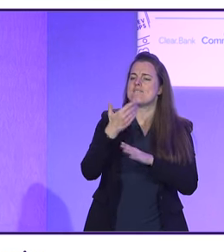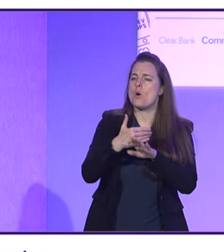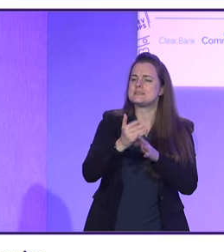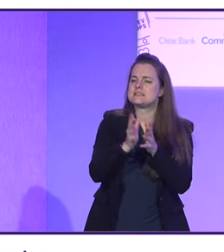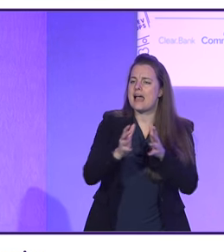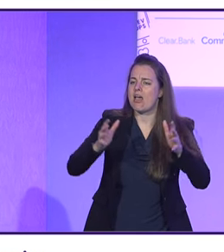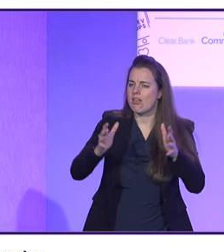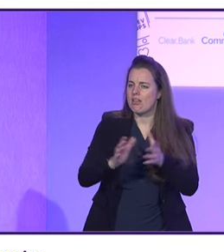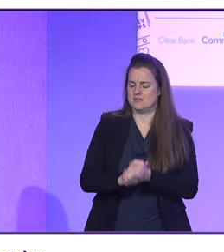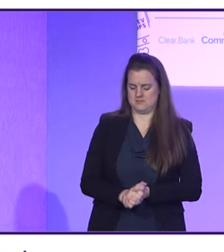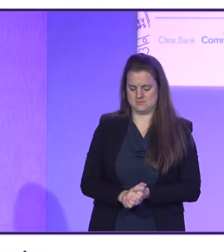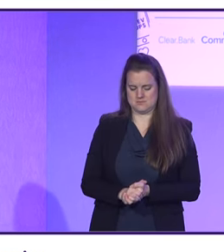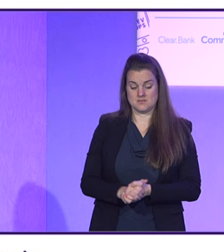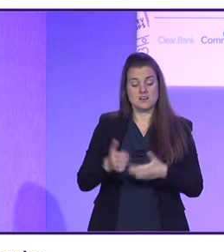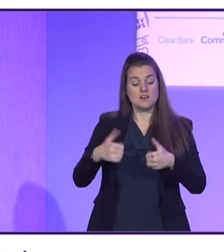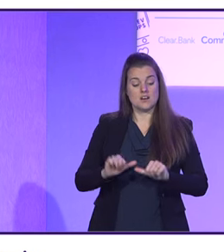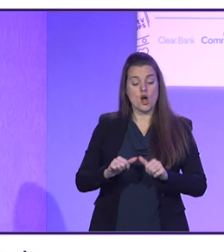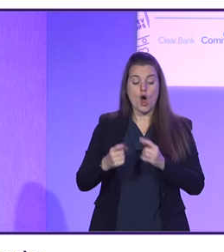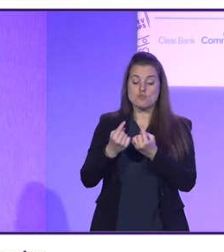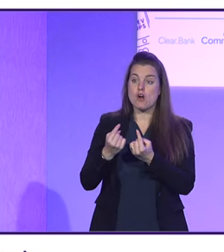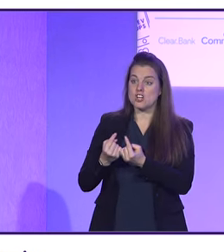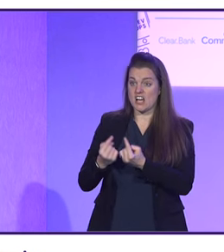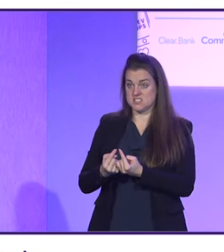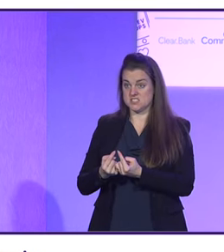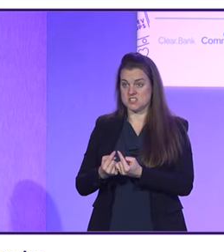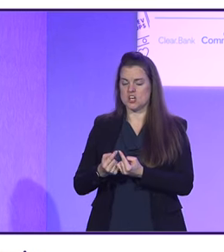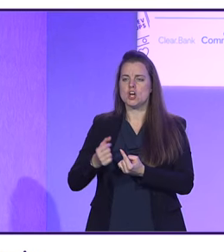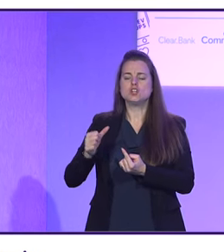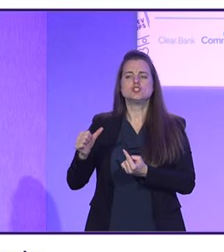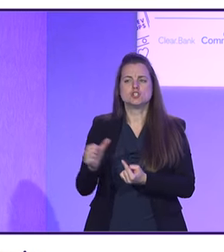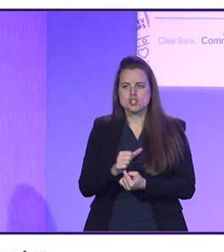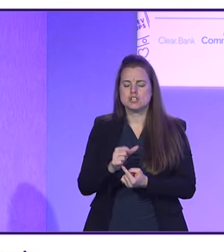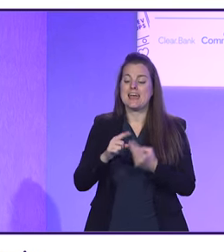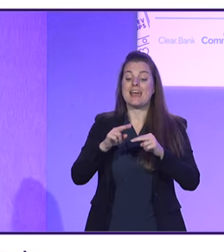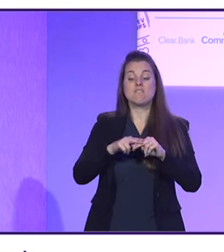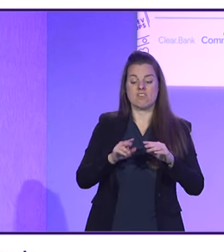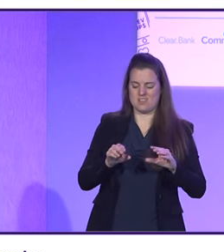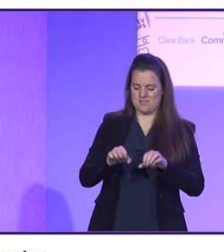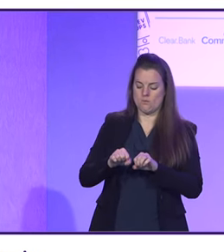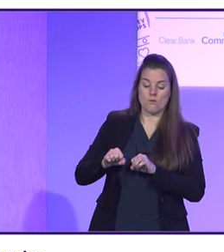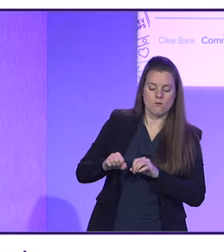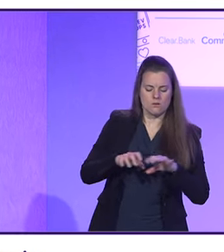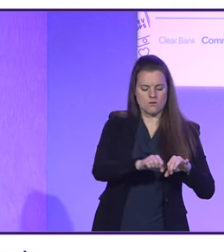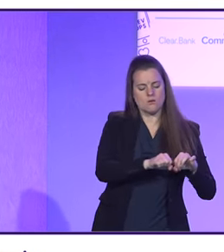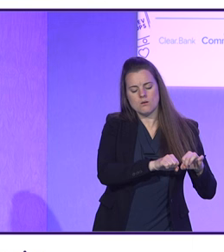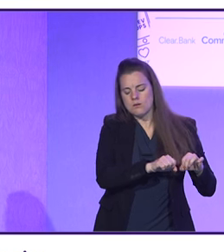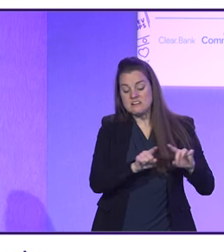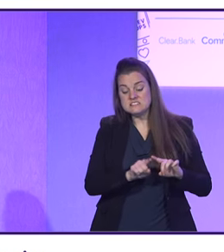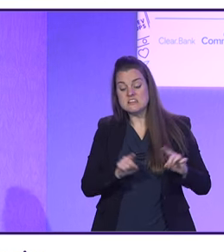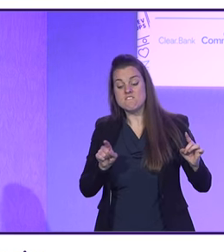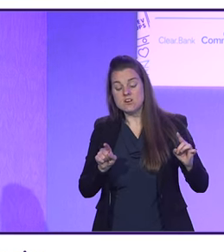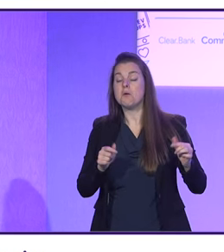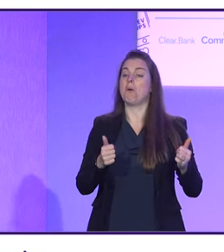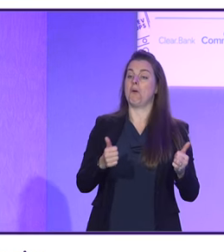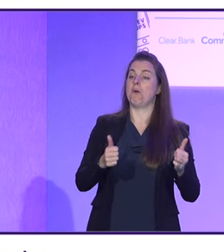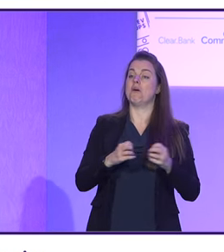Products in any space should differentiate only where they're valuable, and that includes internal platforms. Buy what you can, build what you